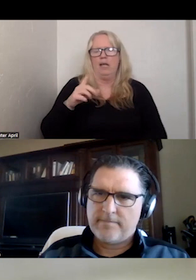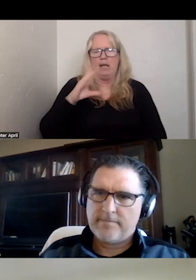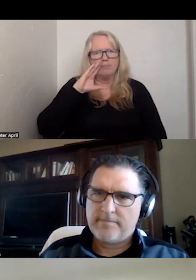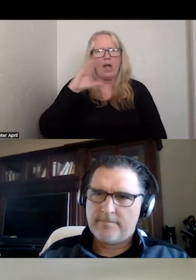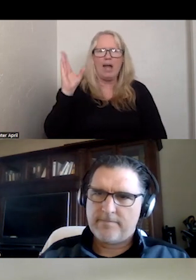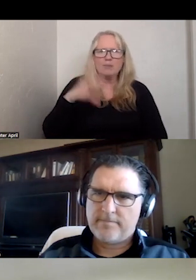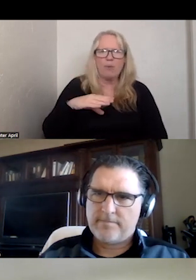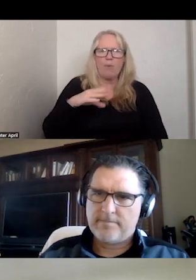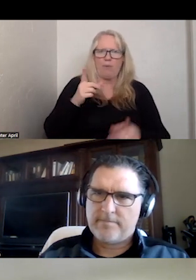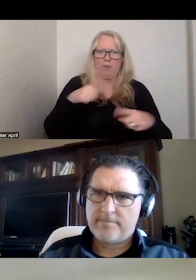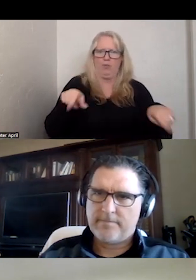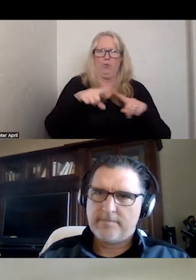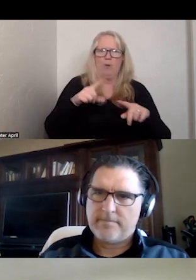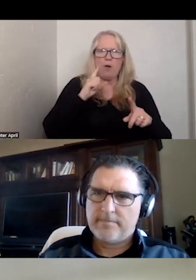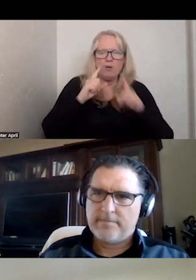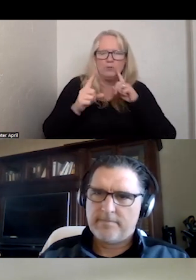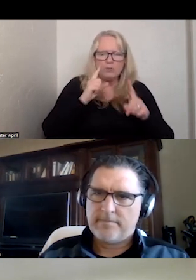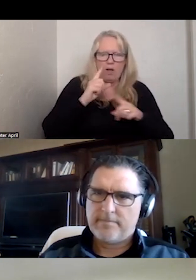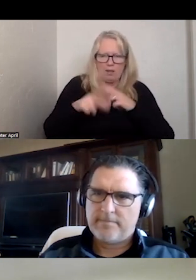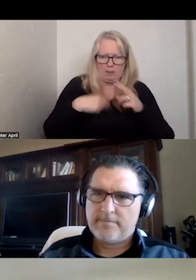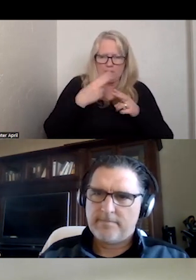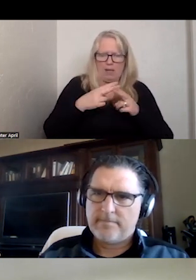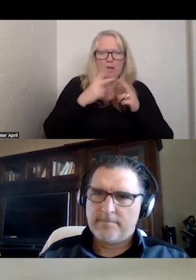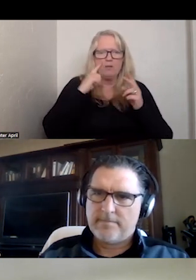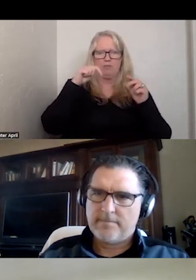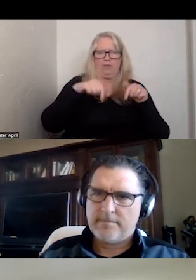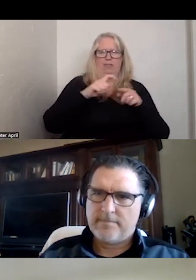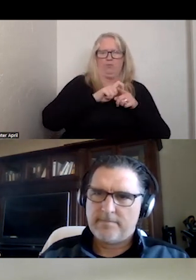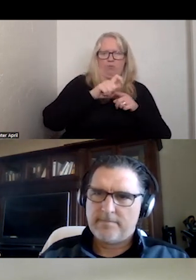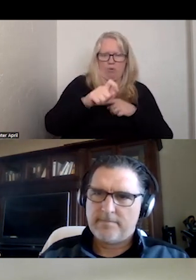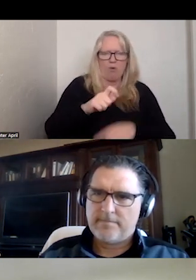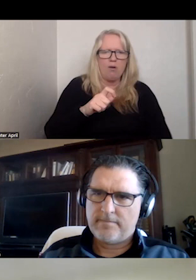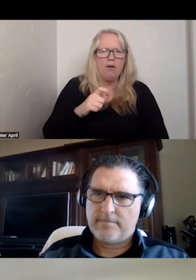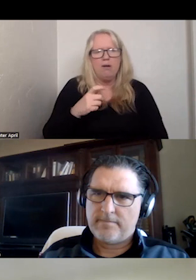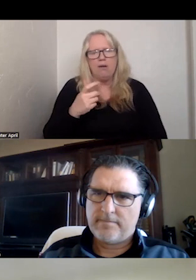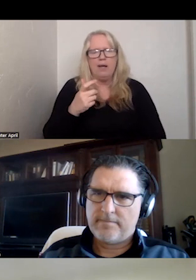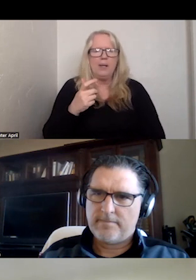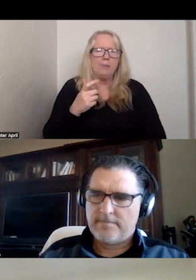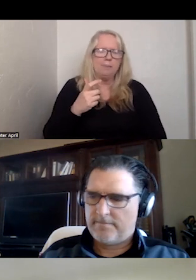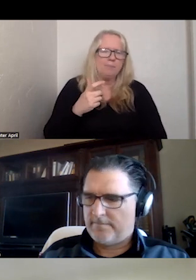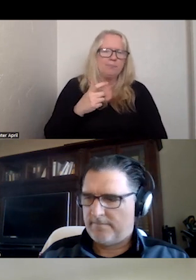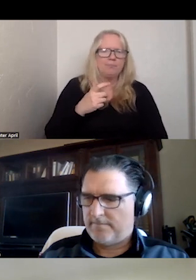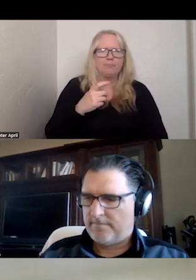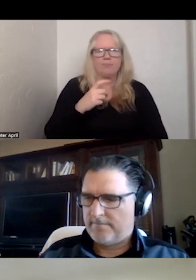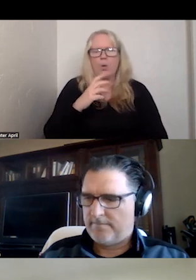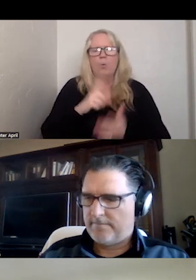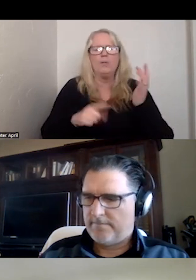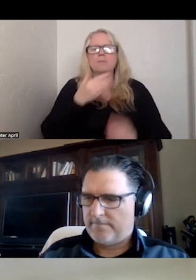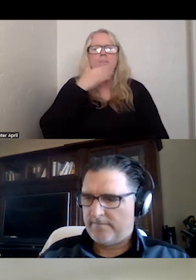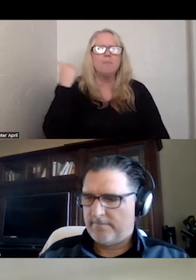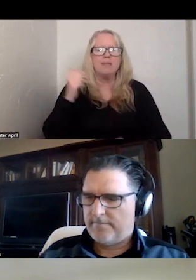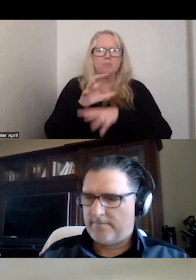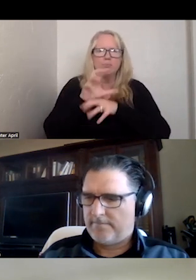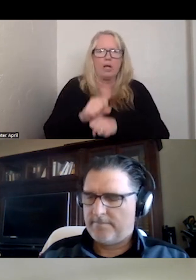all talk about a lot on this call, just around, what are best practices